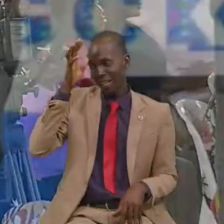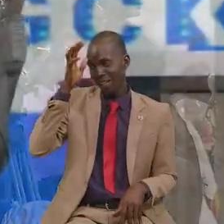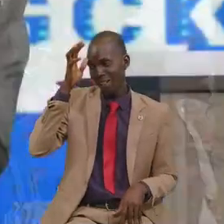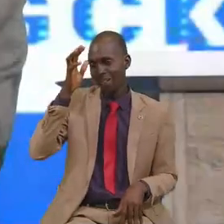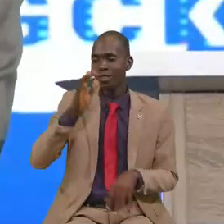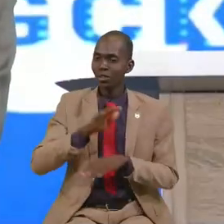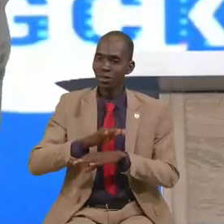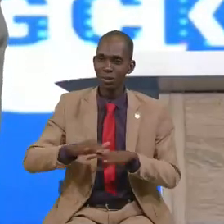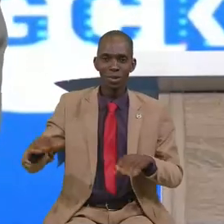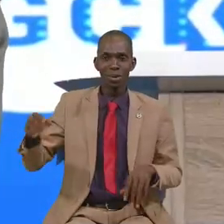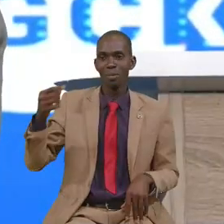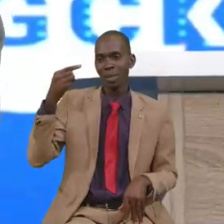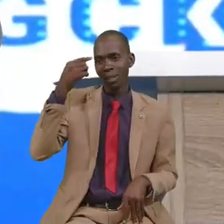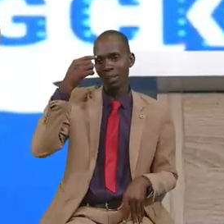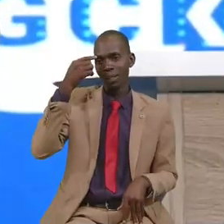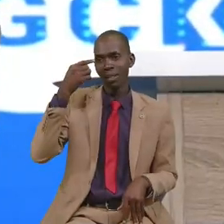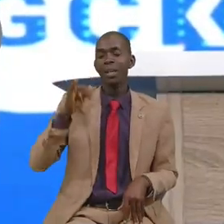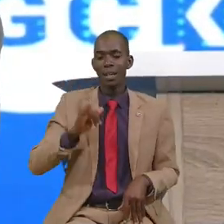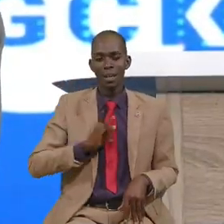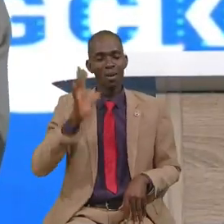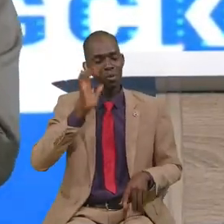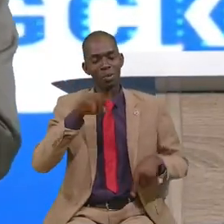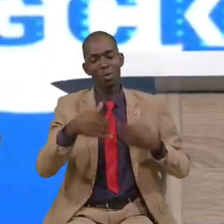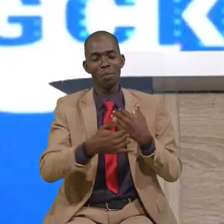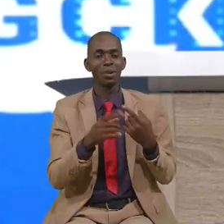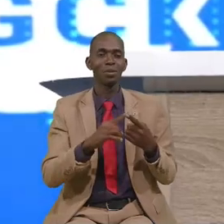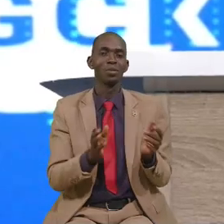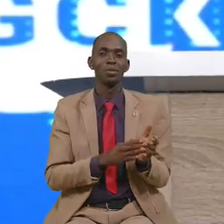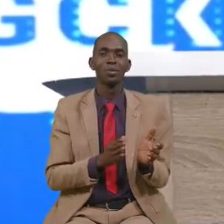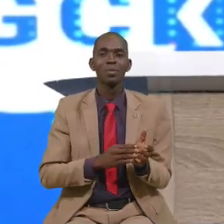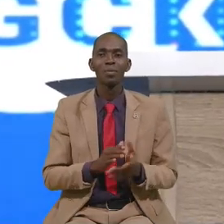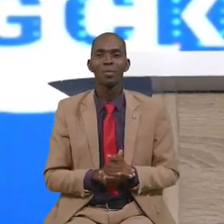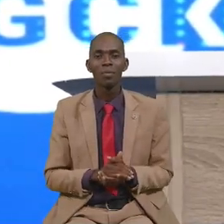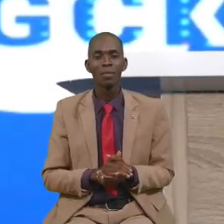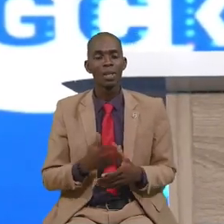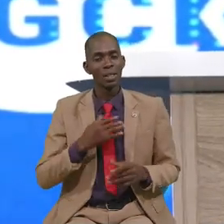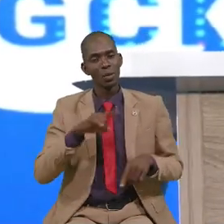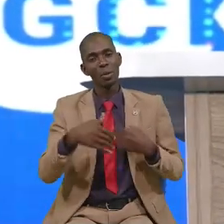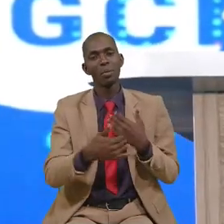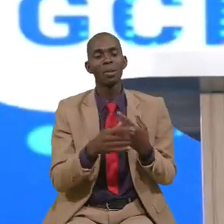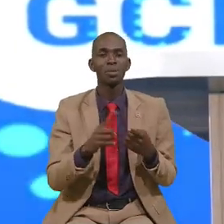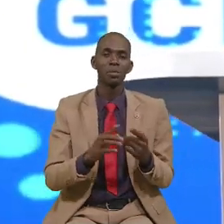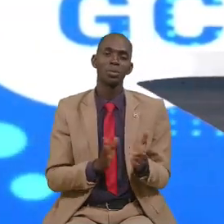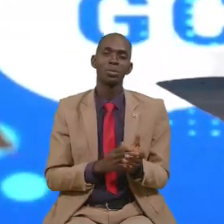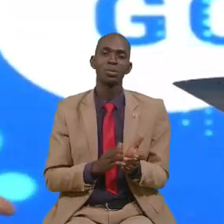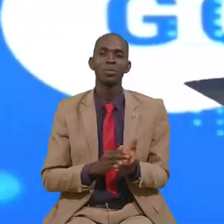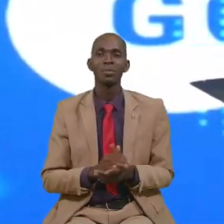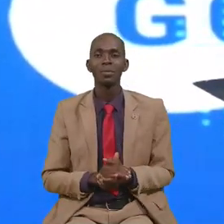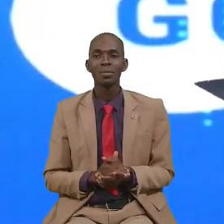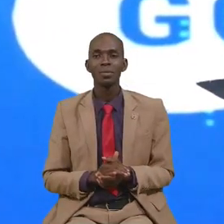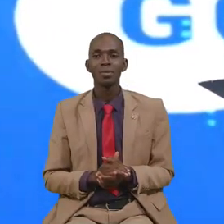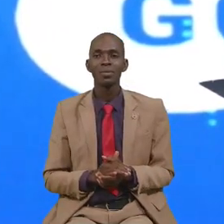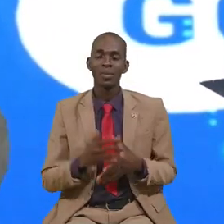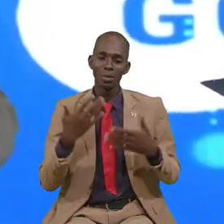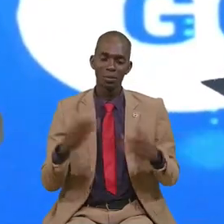mind, I will go back to school. And I went back to school, finished